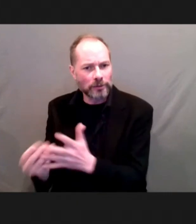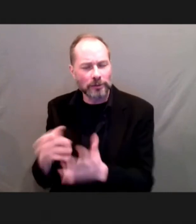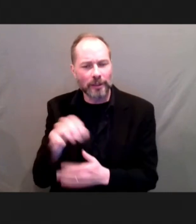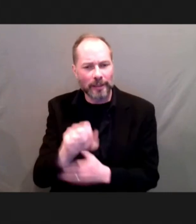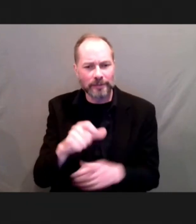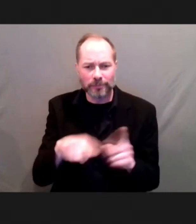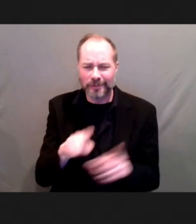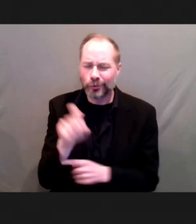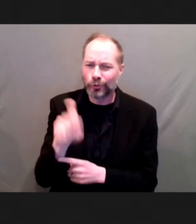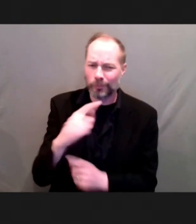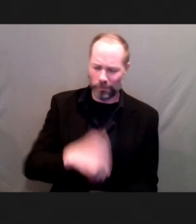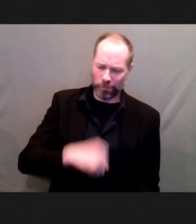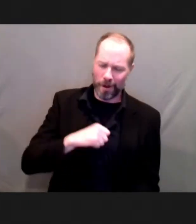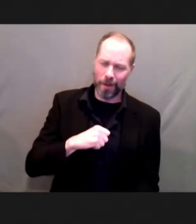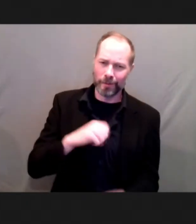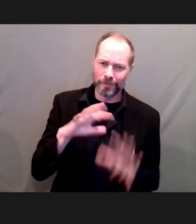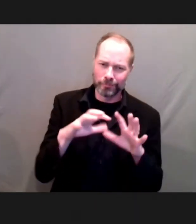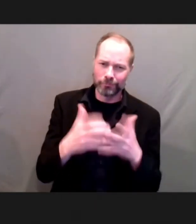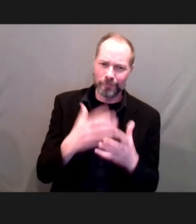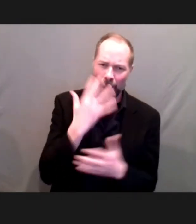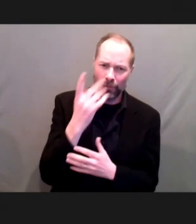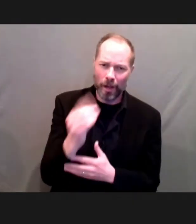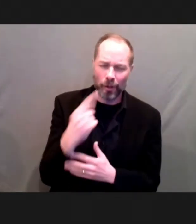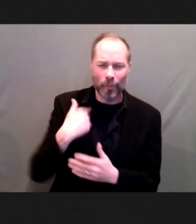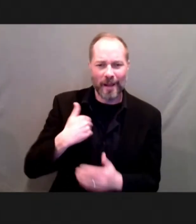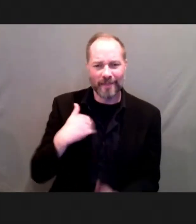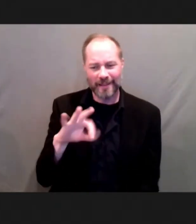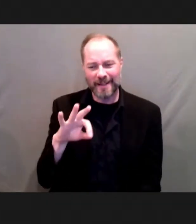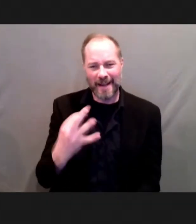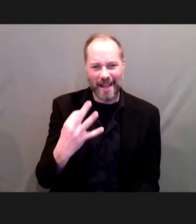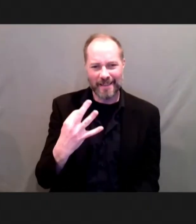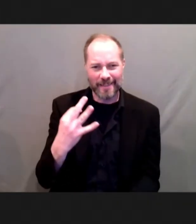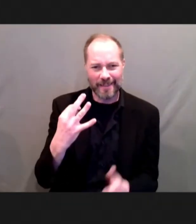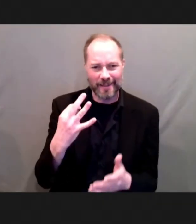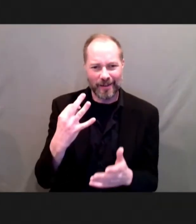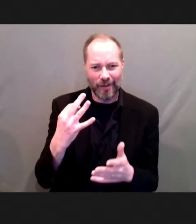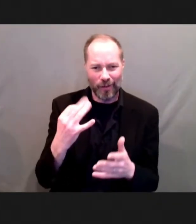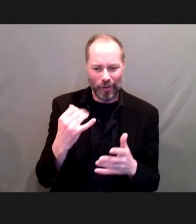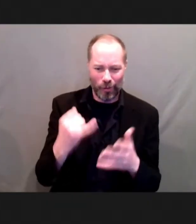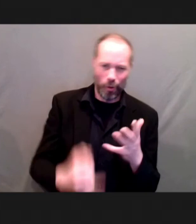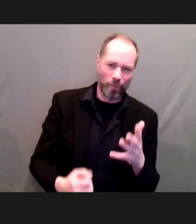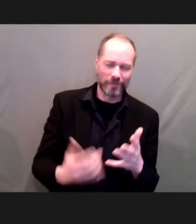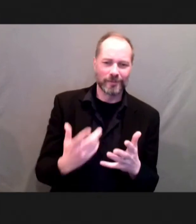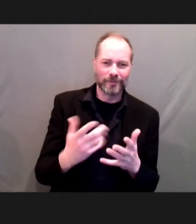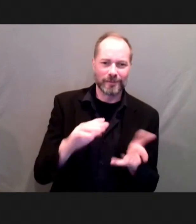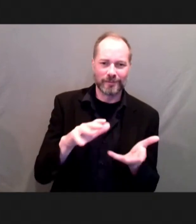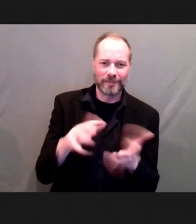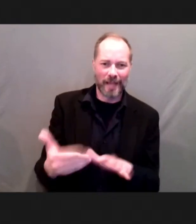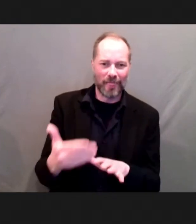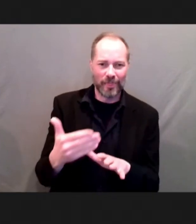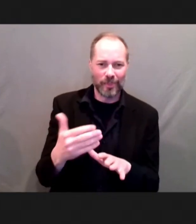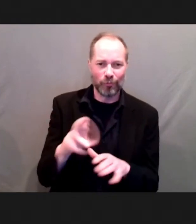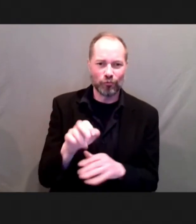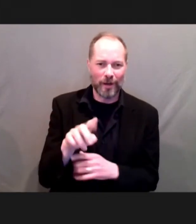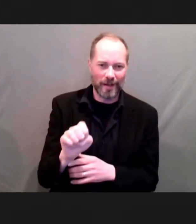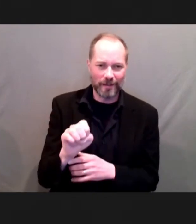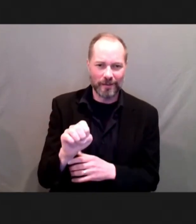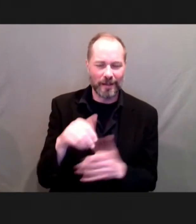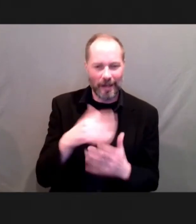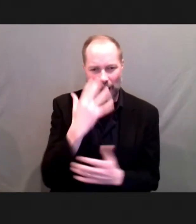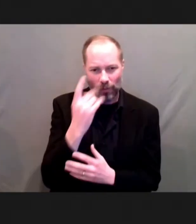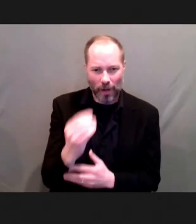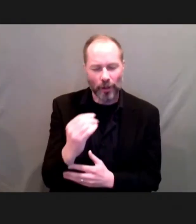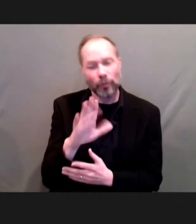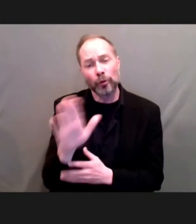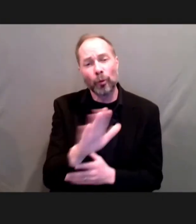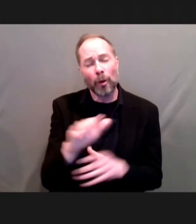as Coloradans. So we had the 9th lowest death rate per capita in any state in the country from COVID-19, and your perseverance throughout this pandemic